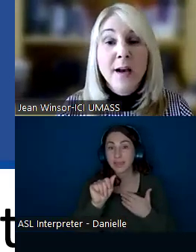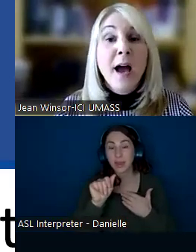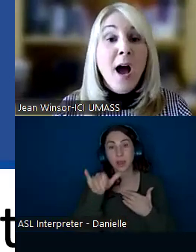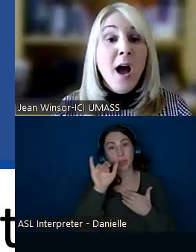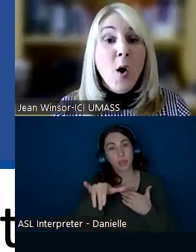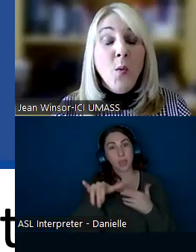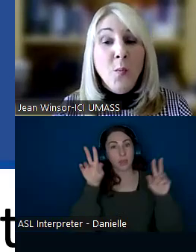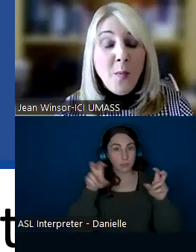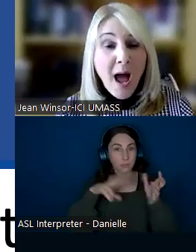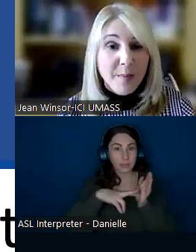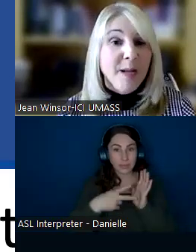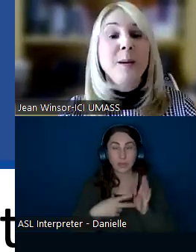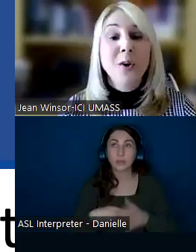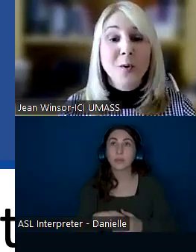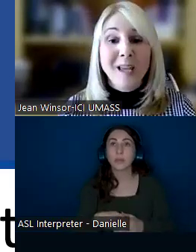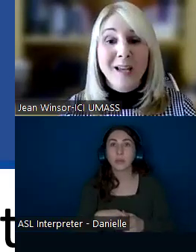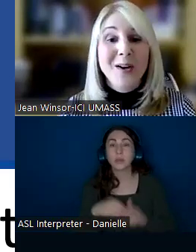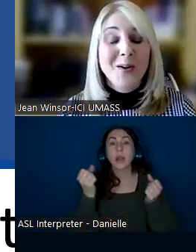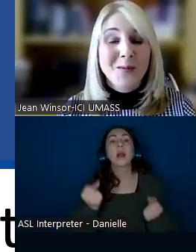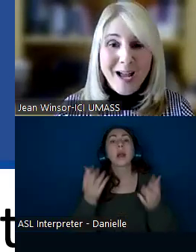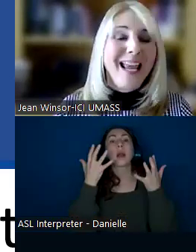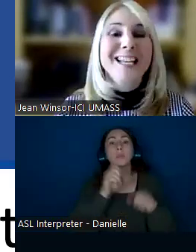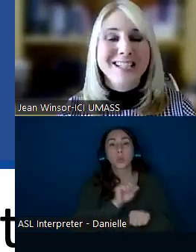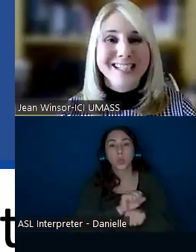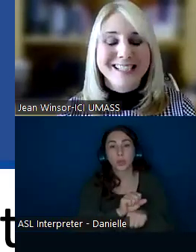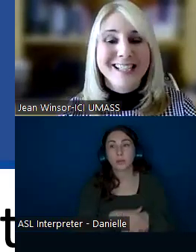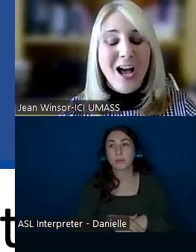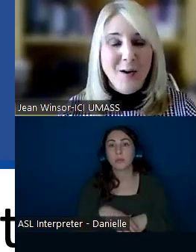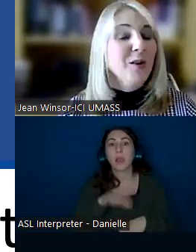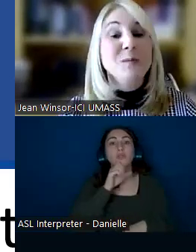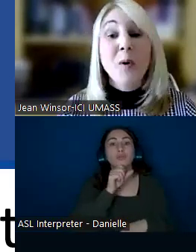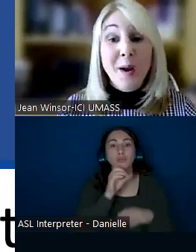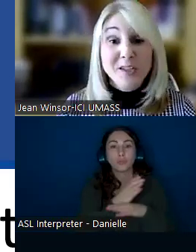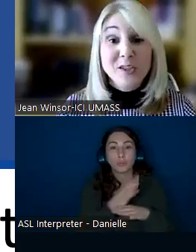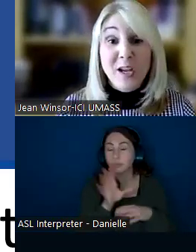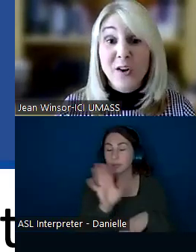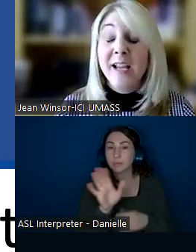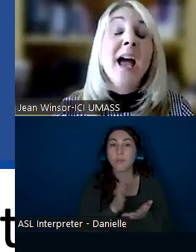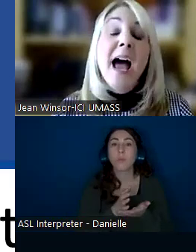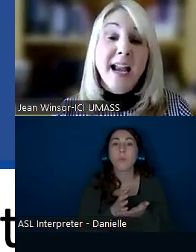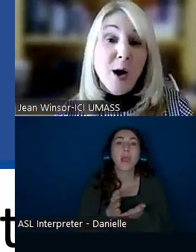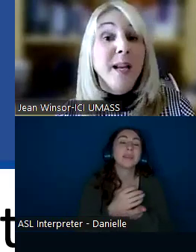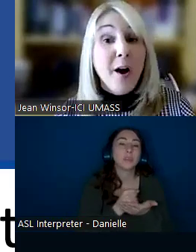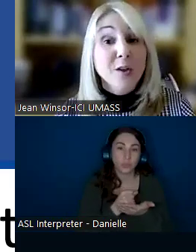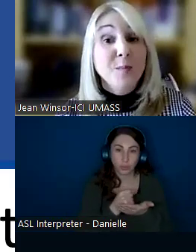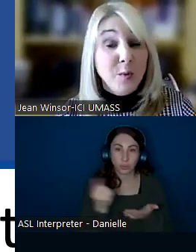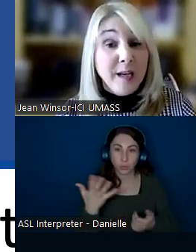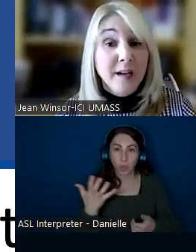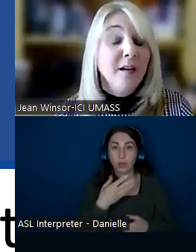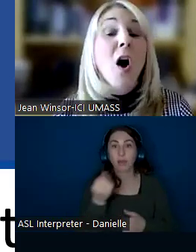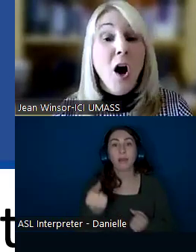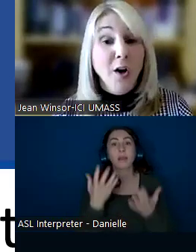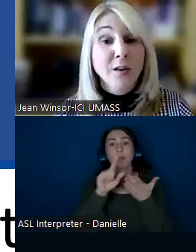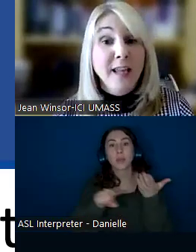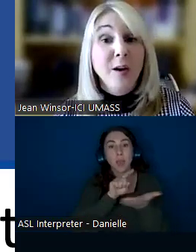mean how many people are working, what wages are they earning, and how many hours per